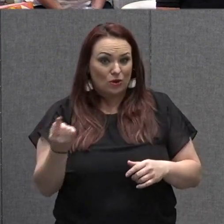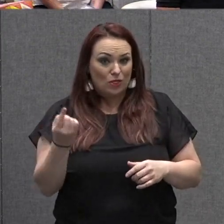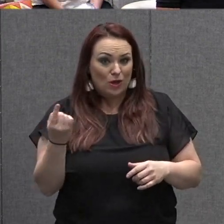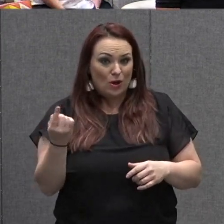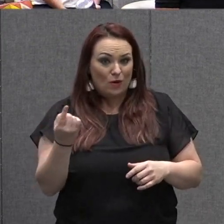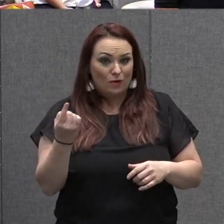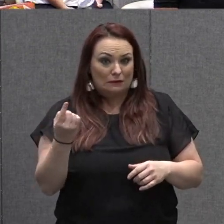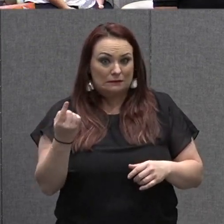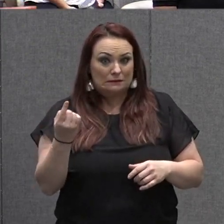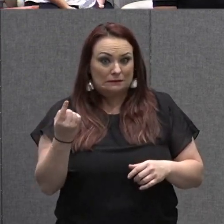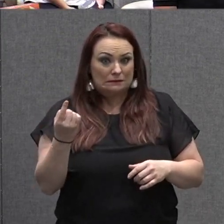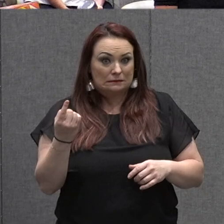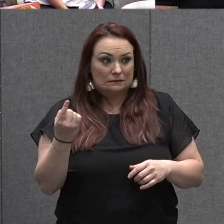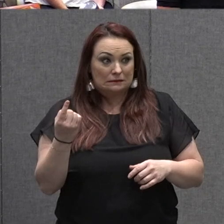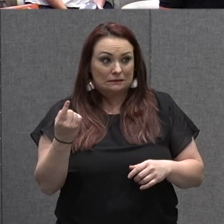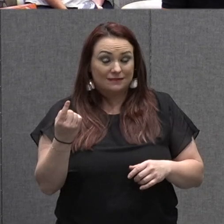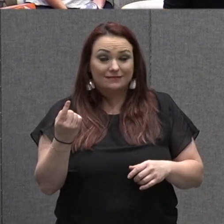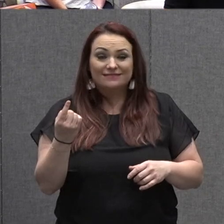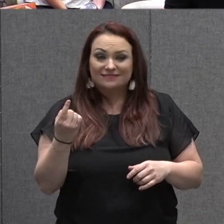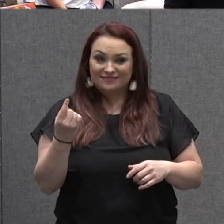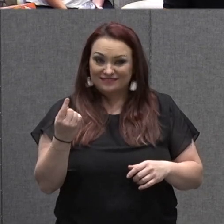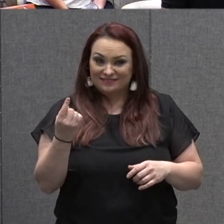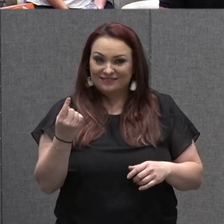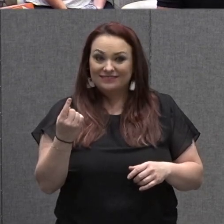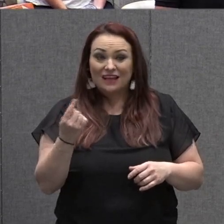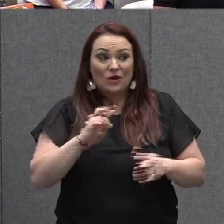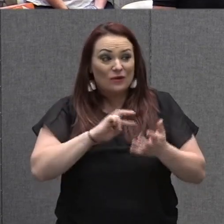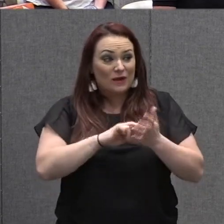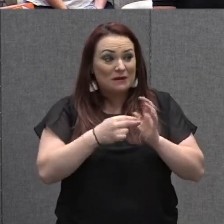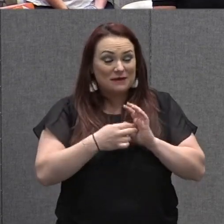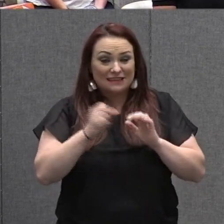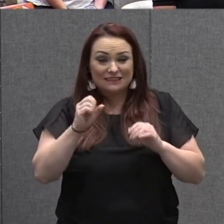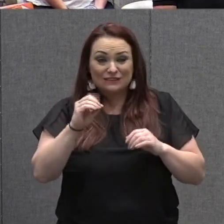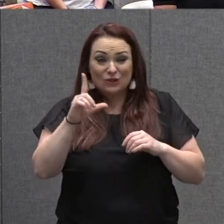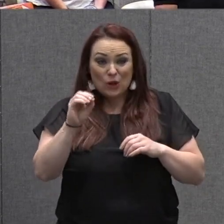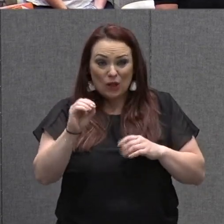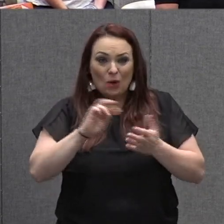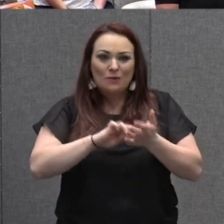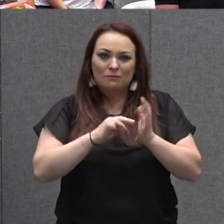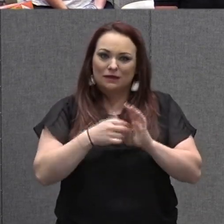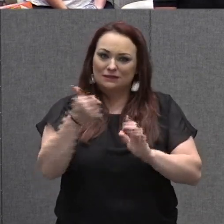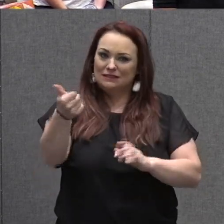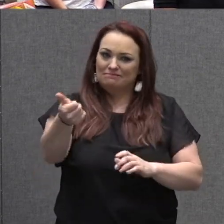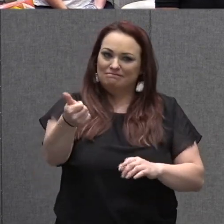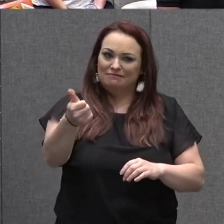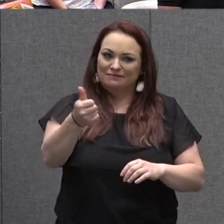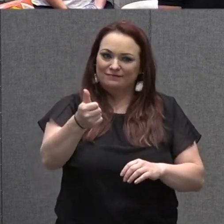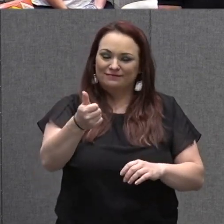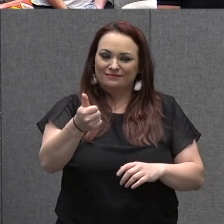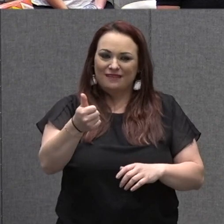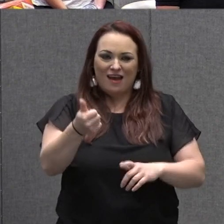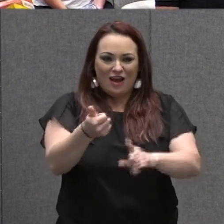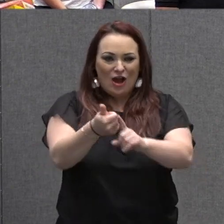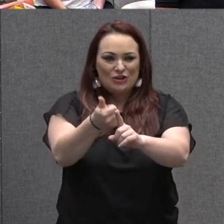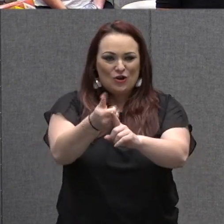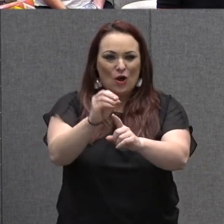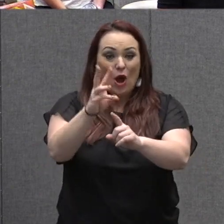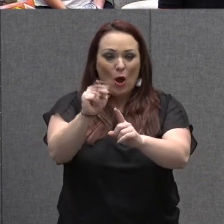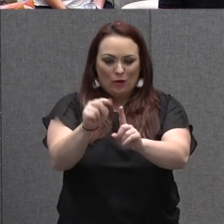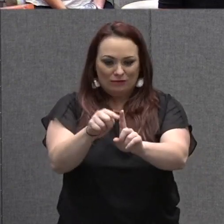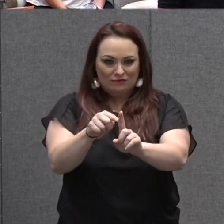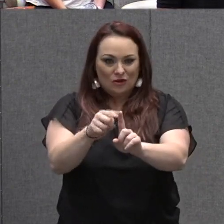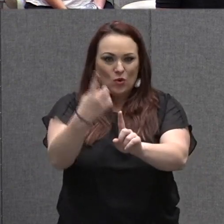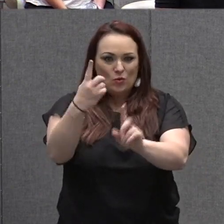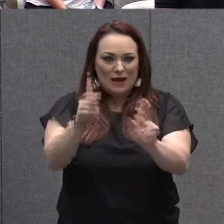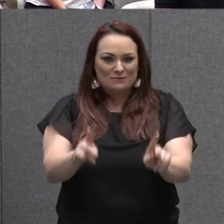Yeah. When you play a solo, that means you get to play by yourself. And it's a chance for everybody to hear what your